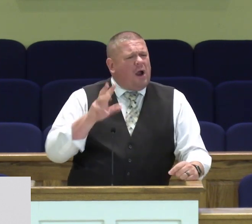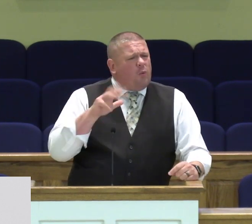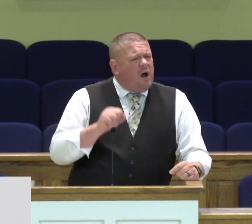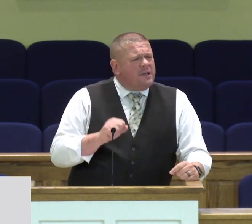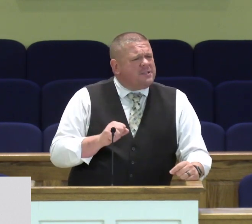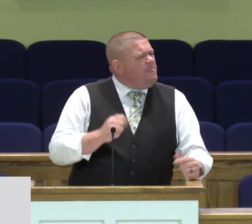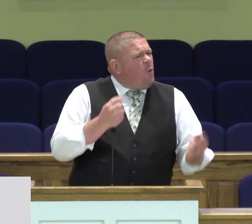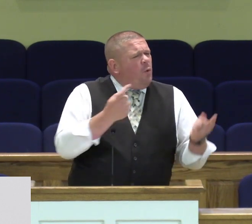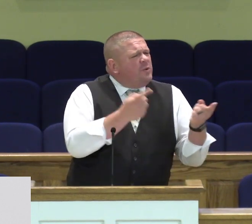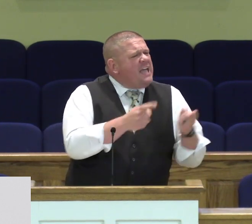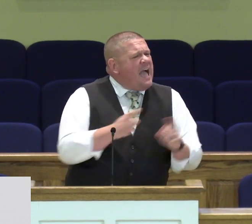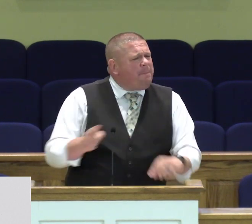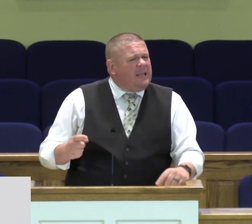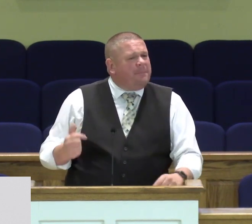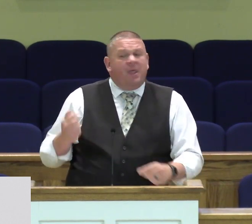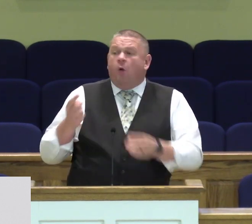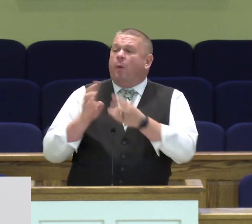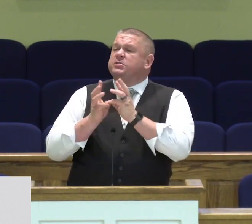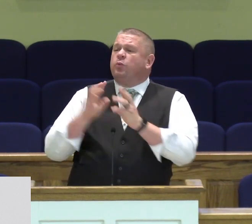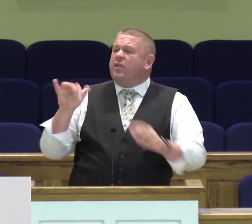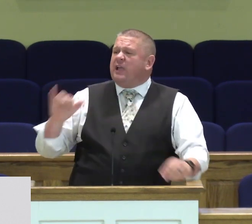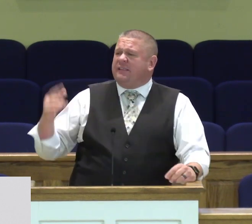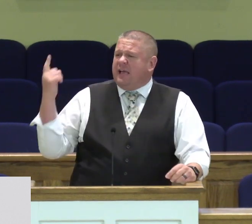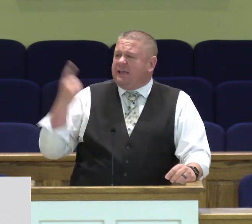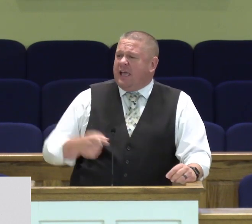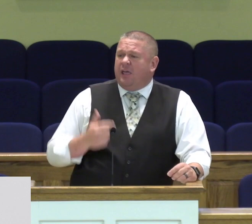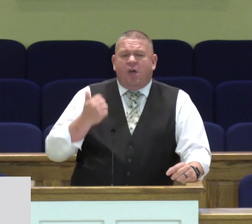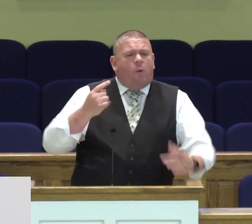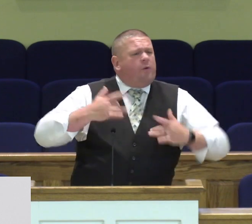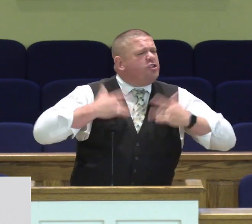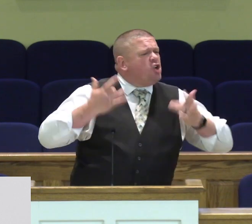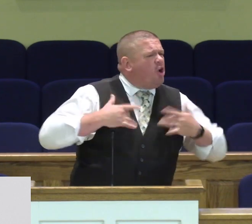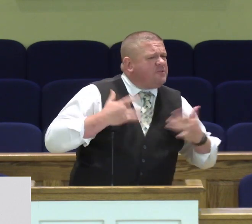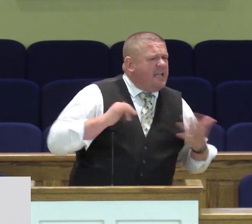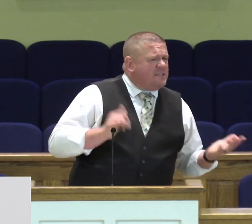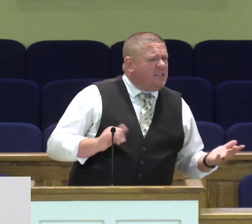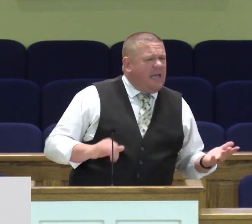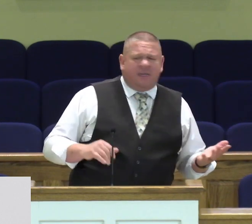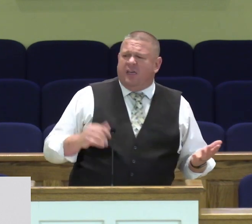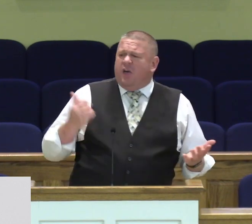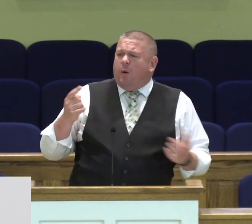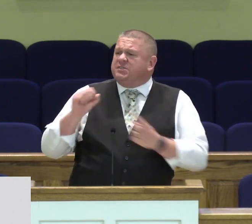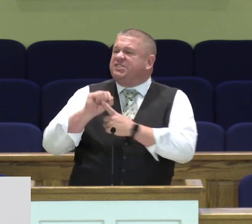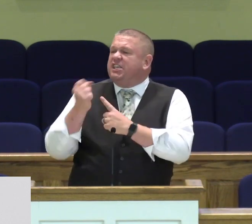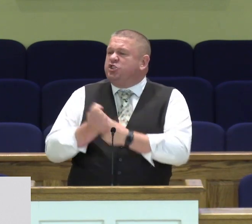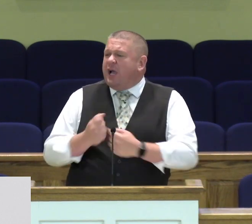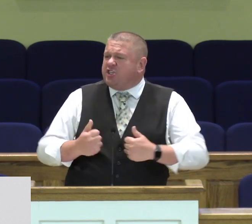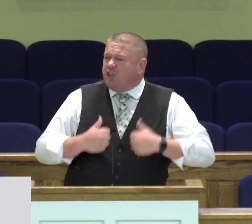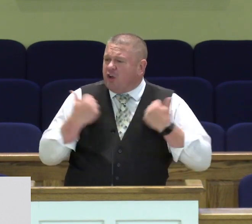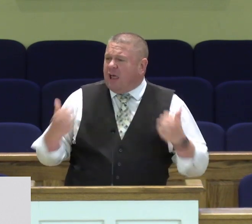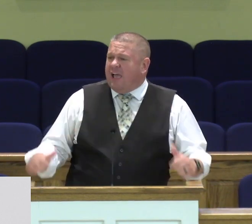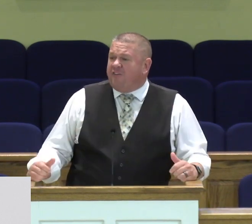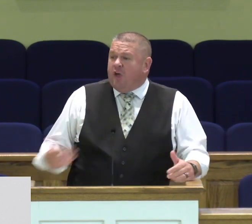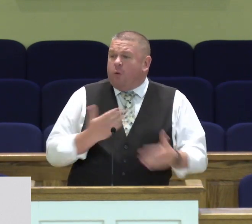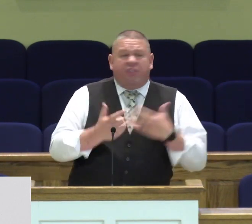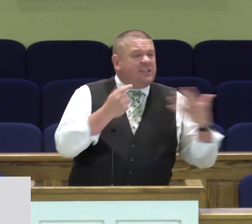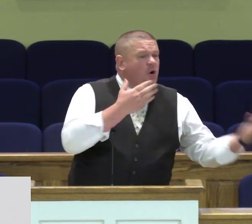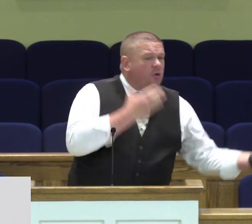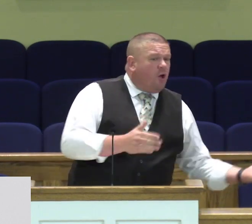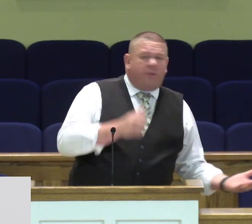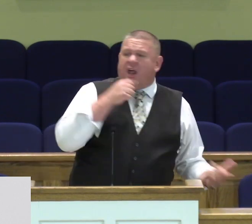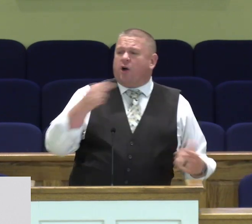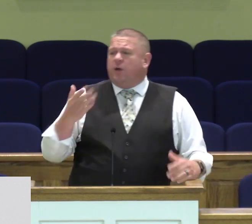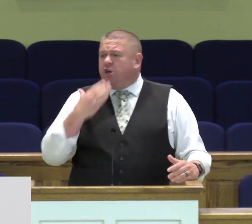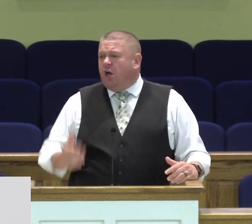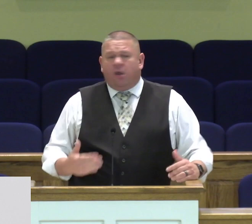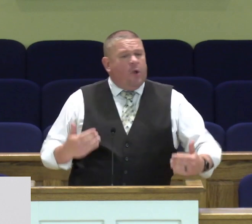to where it was. What was happening? What was the weather like that day? What were the circumstances like? What was the situation in your life? Were things going